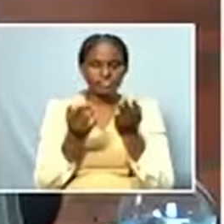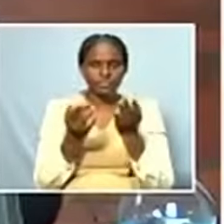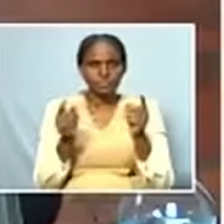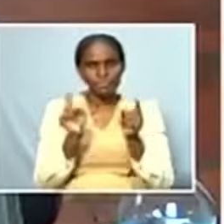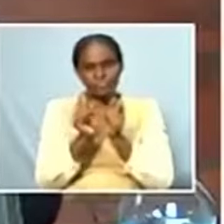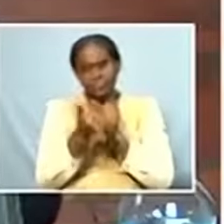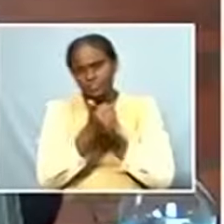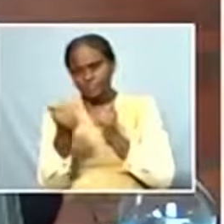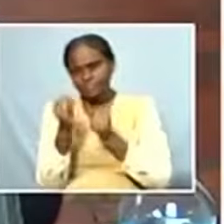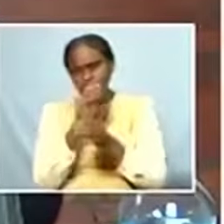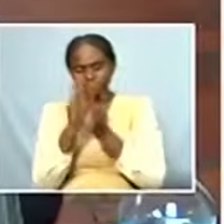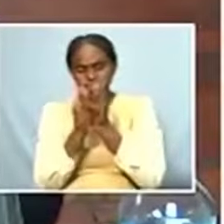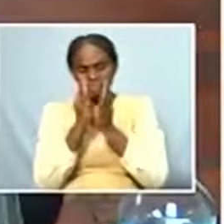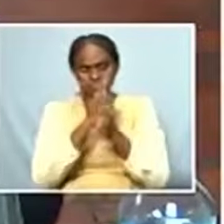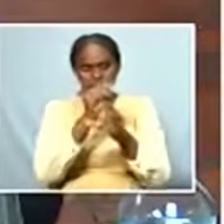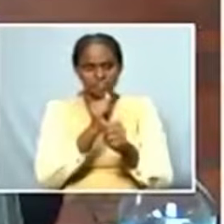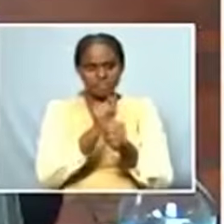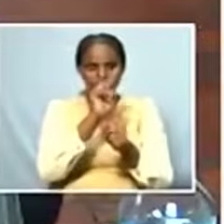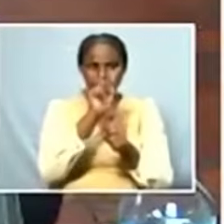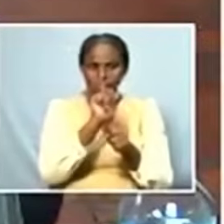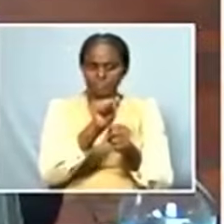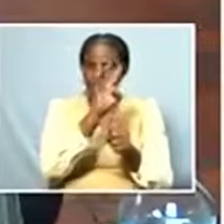Another contractor received